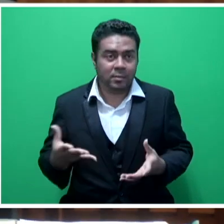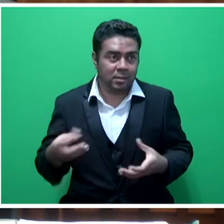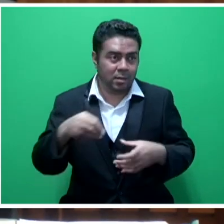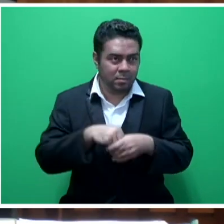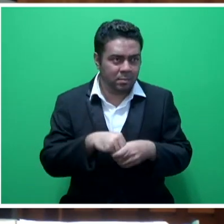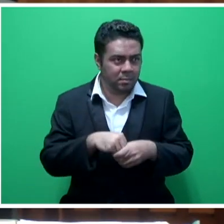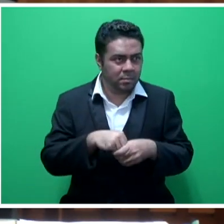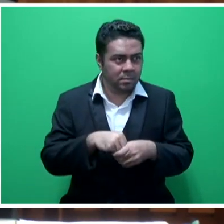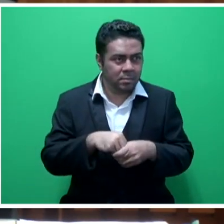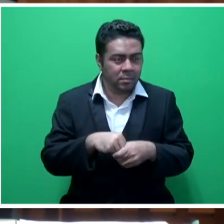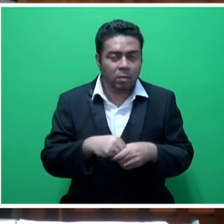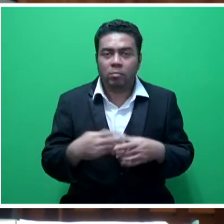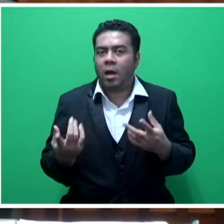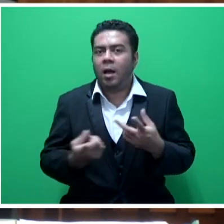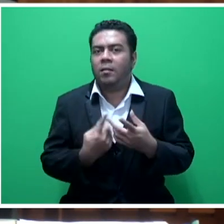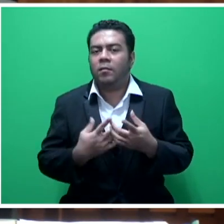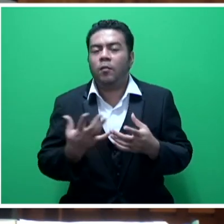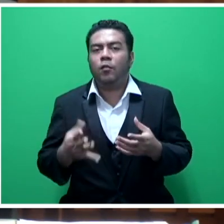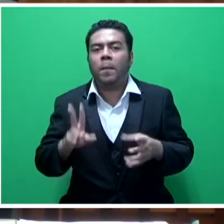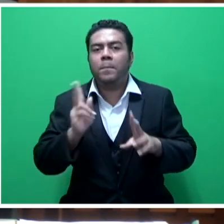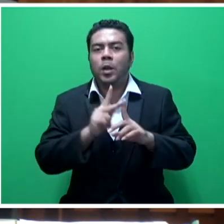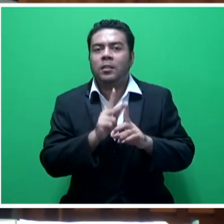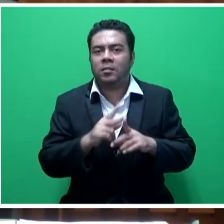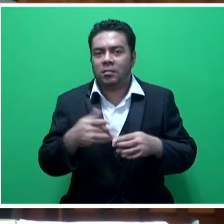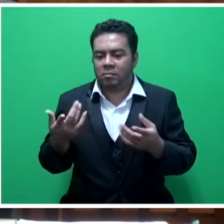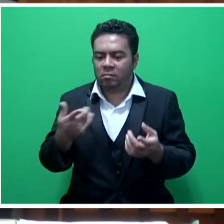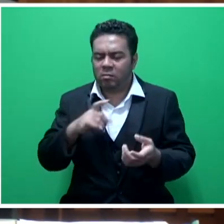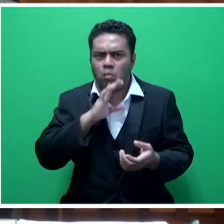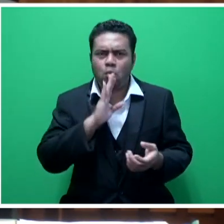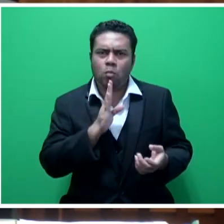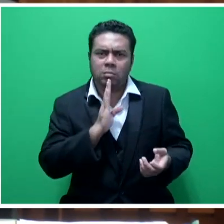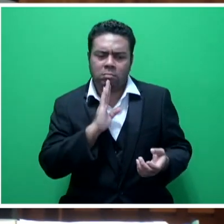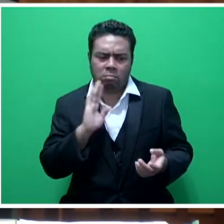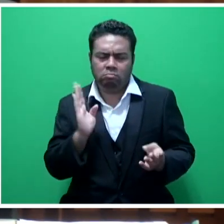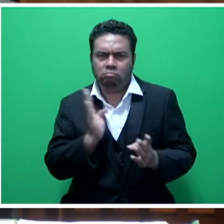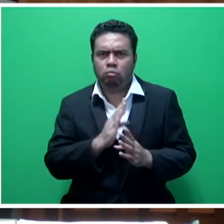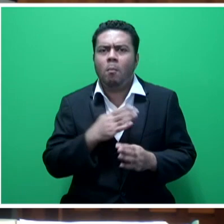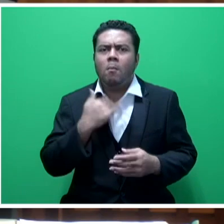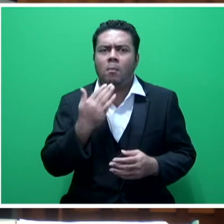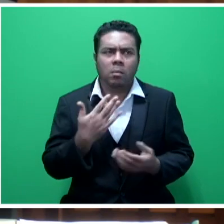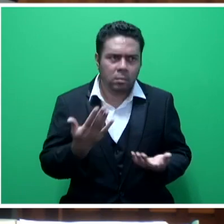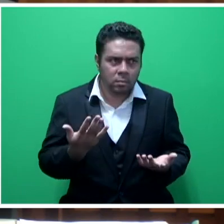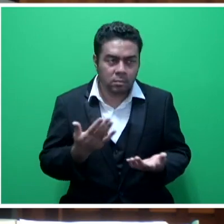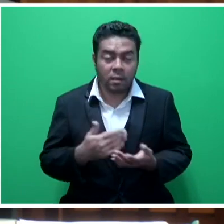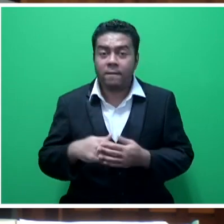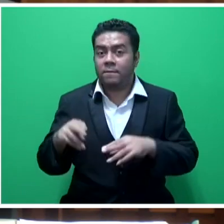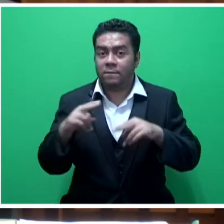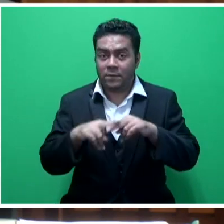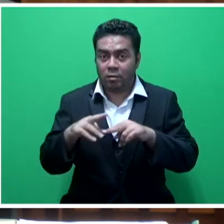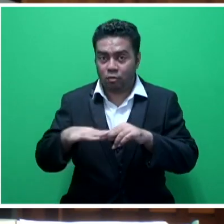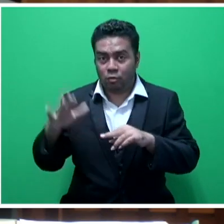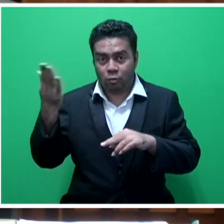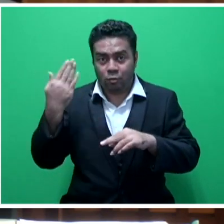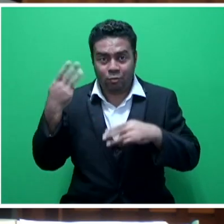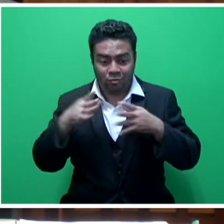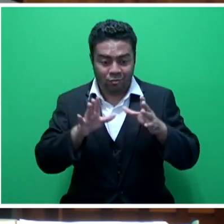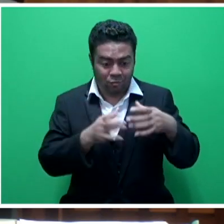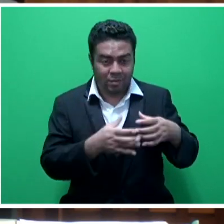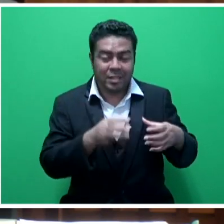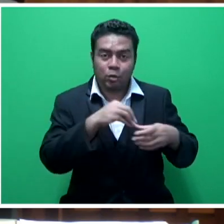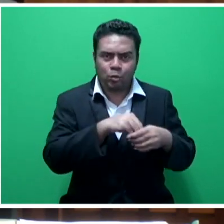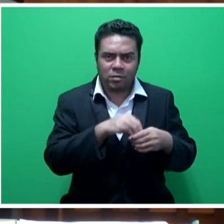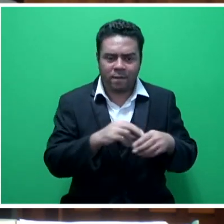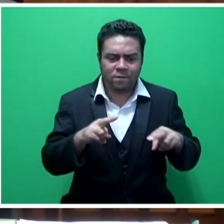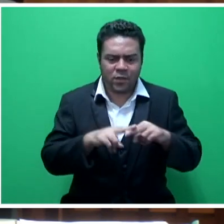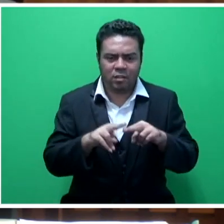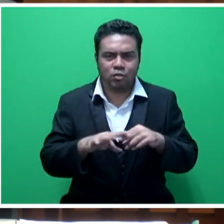end to the unfounded political speculation on the airline's financial position. The Fiji Airways Group, Mr. Speaker, sir, which includes Fiji